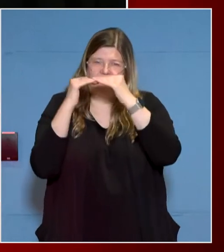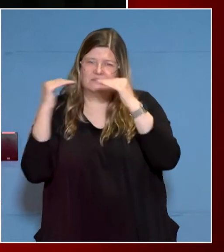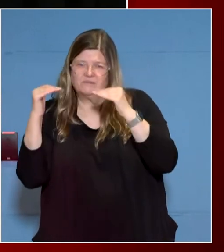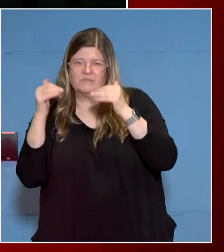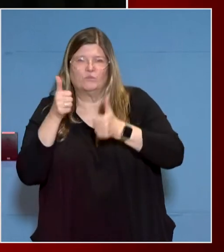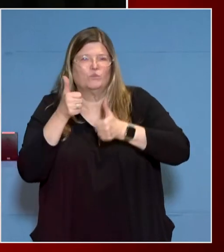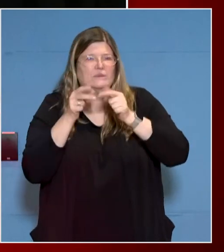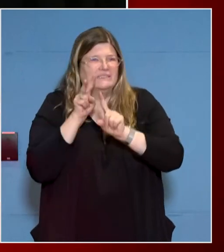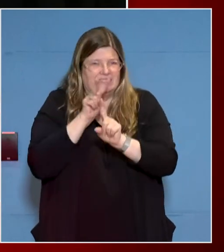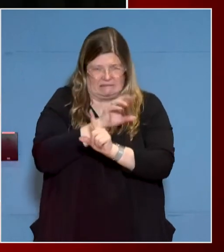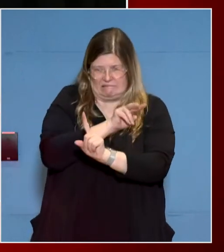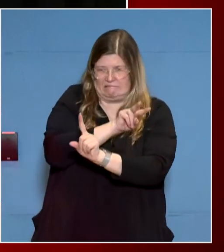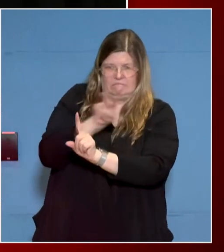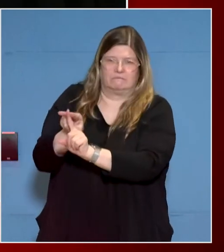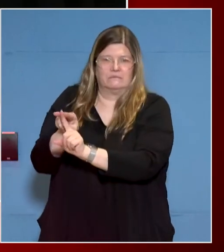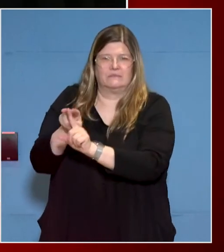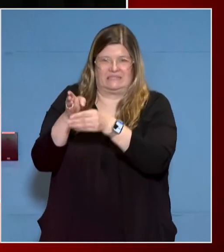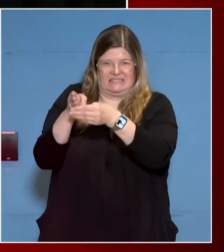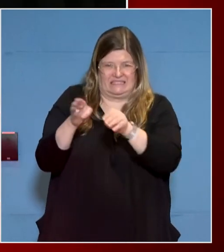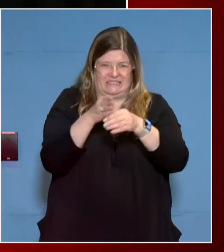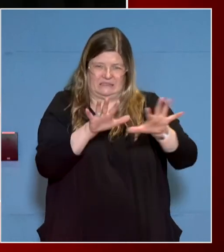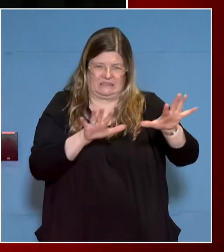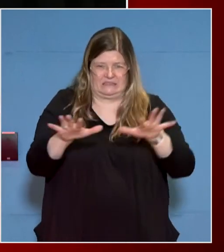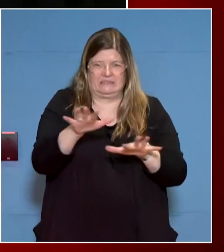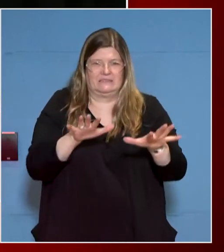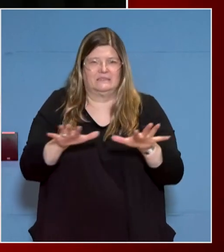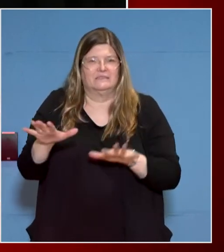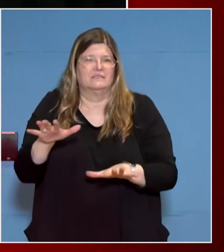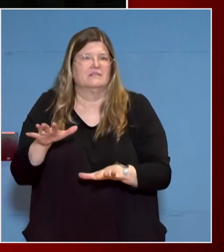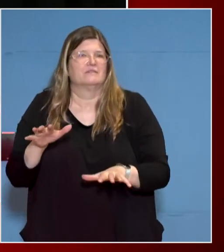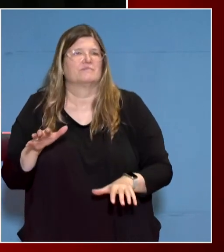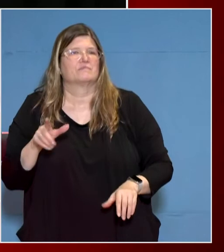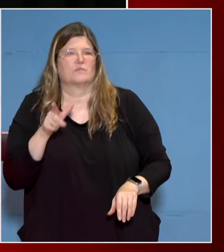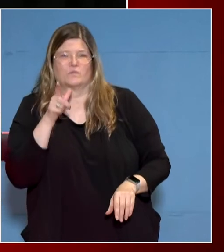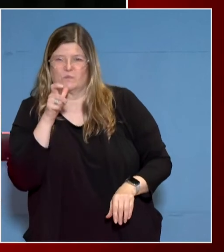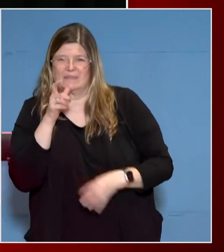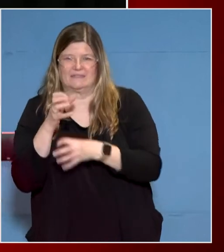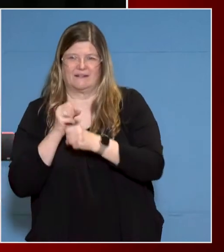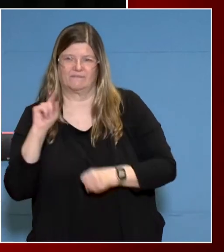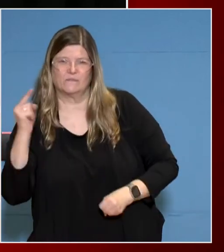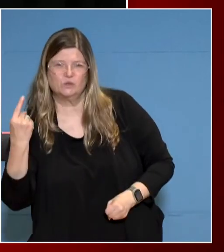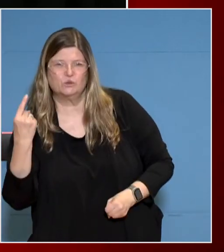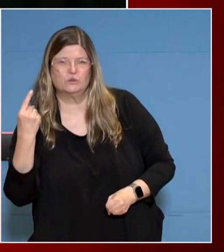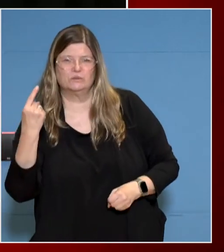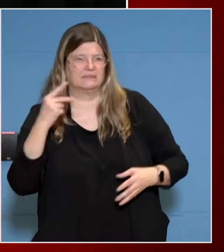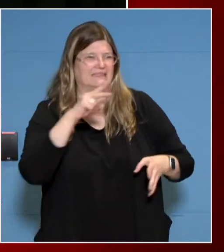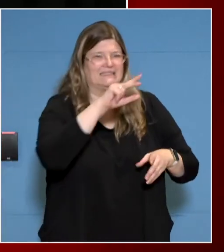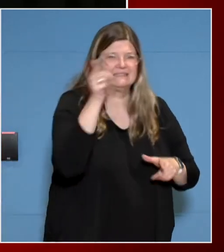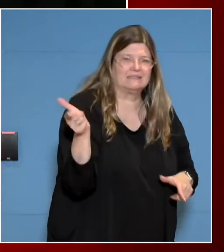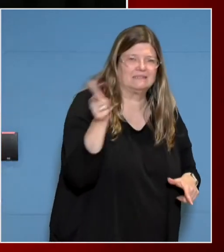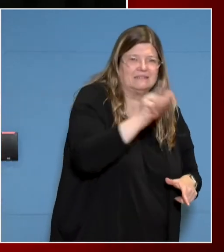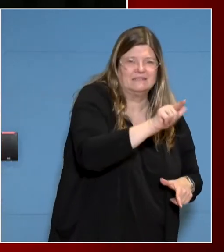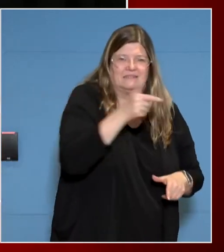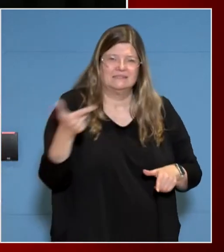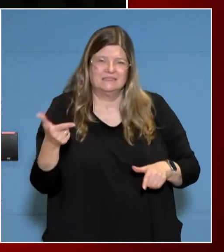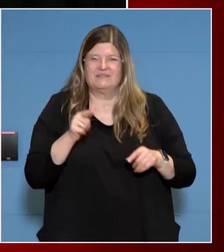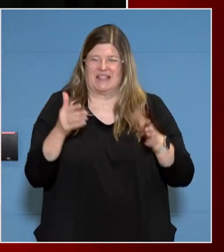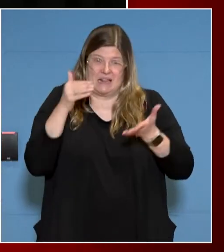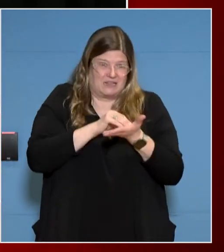phase. So while we are in phase 1B, tier 2, all of the groups within that phase do not